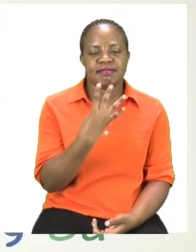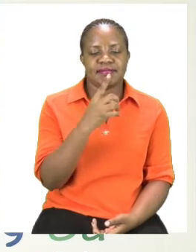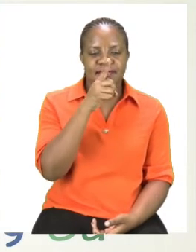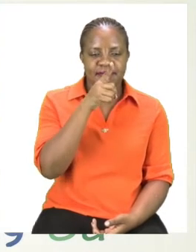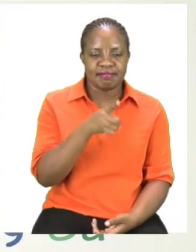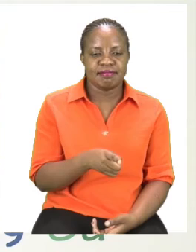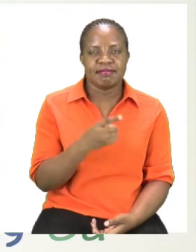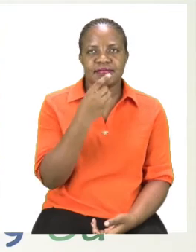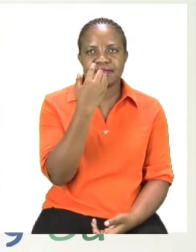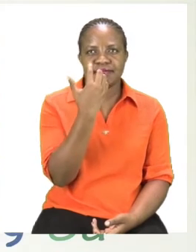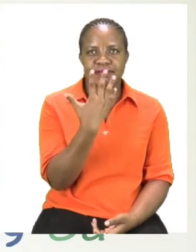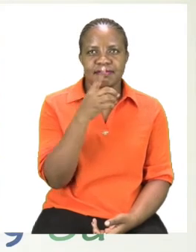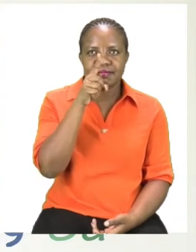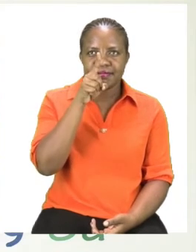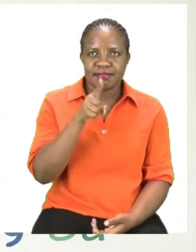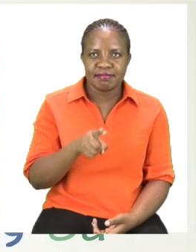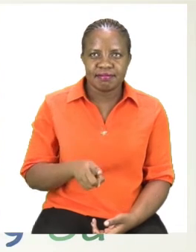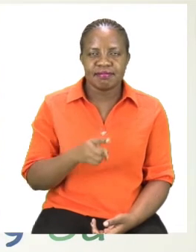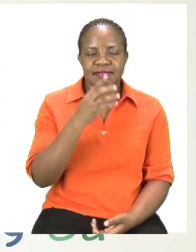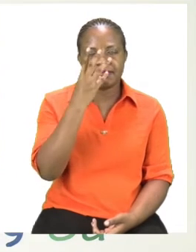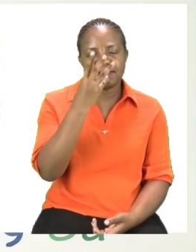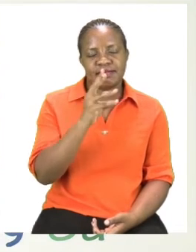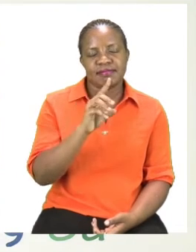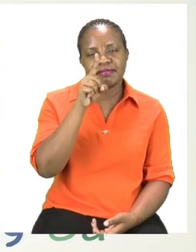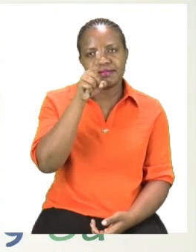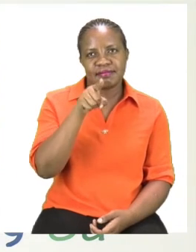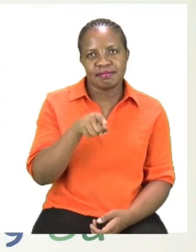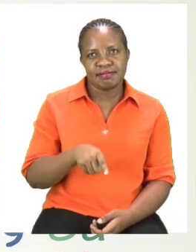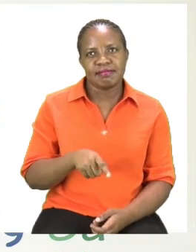5, 6, 7,